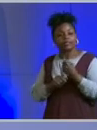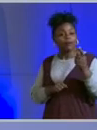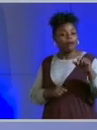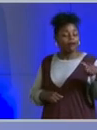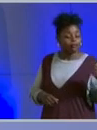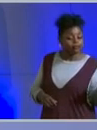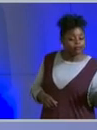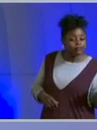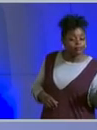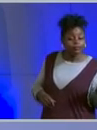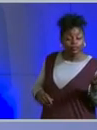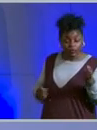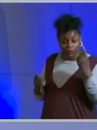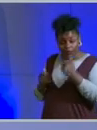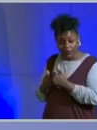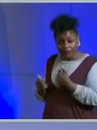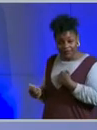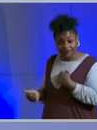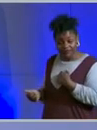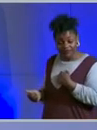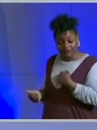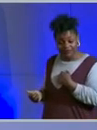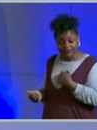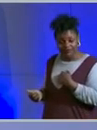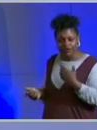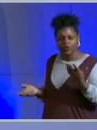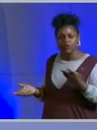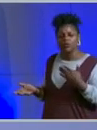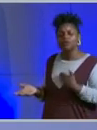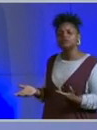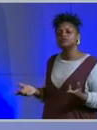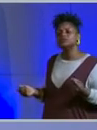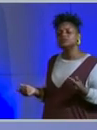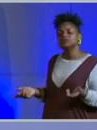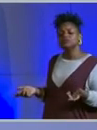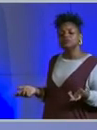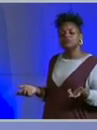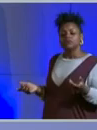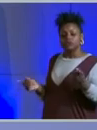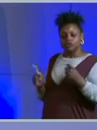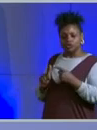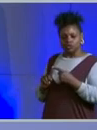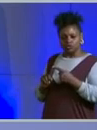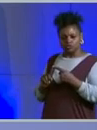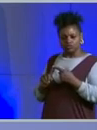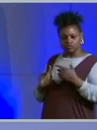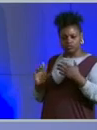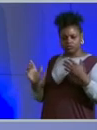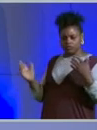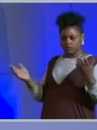me? What are we willing to do to close the achievement gap?